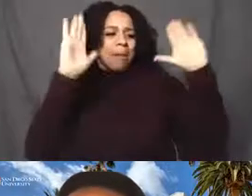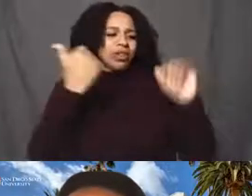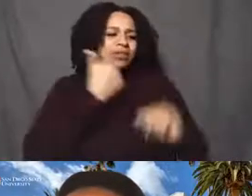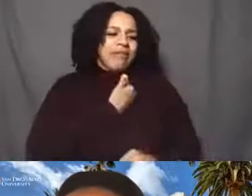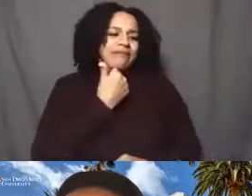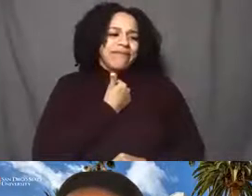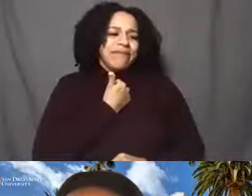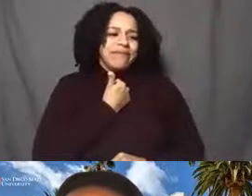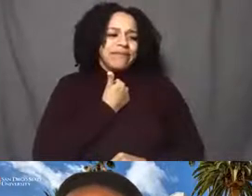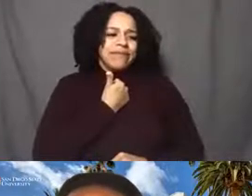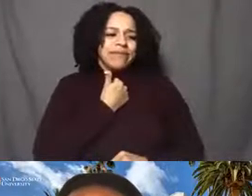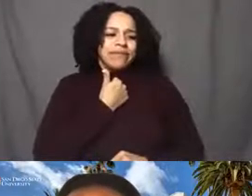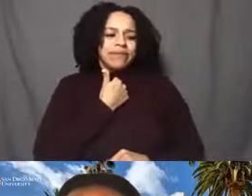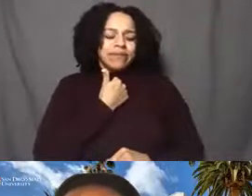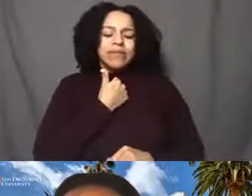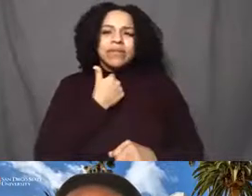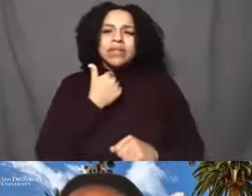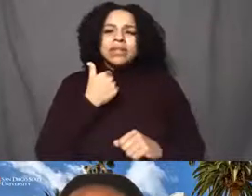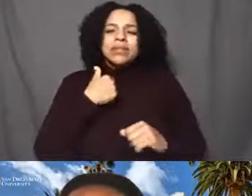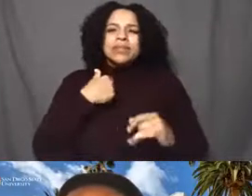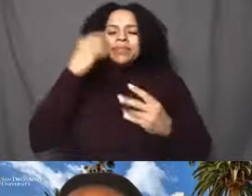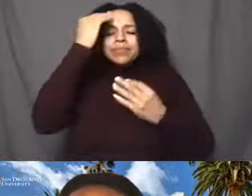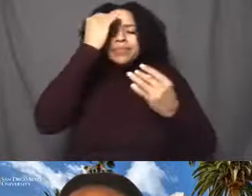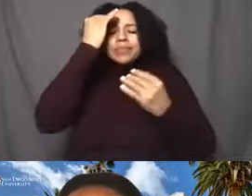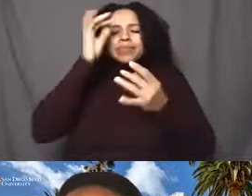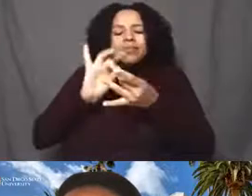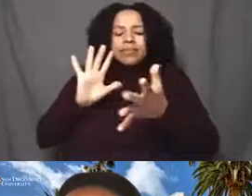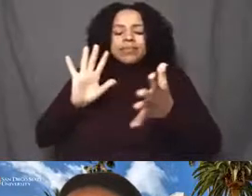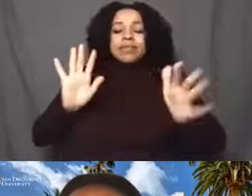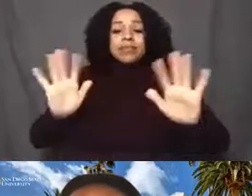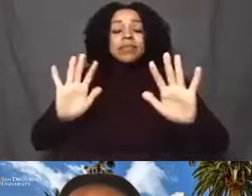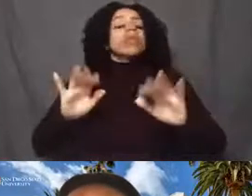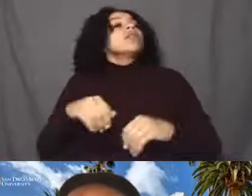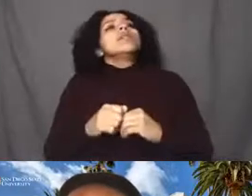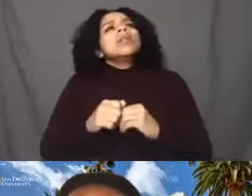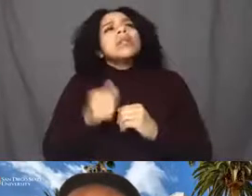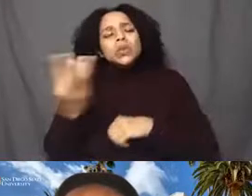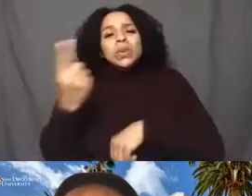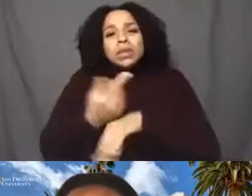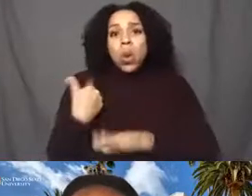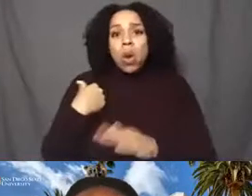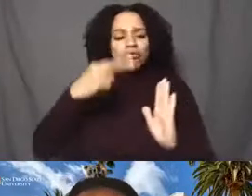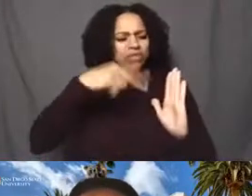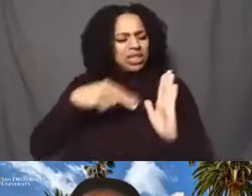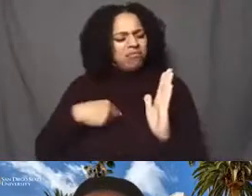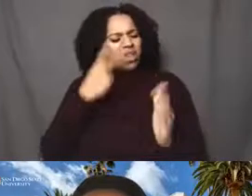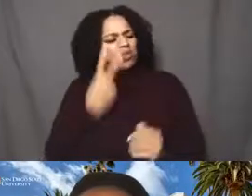So yeah, a few days ago while I was reading, I came across a run-on sentence and I thought, you know,